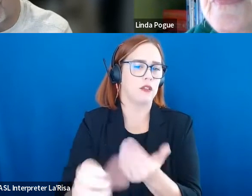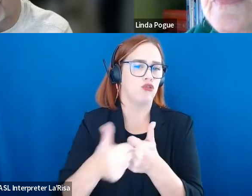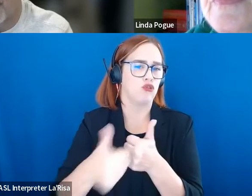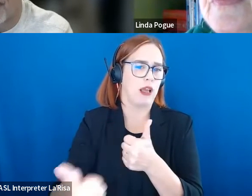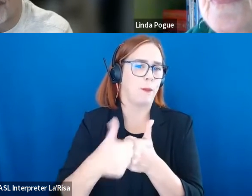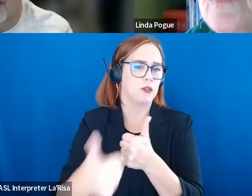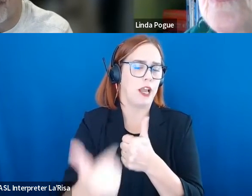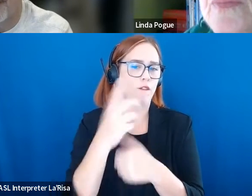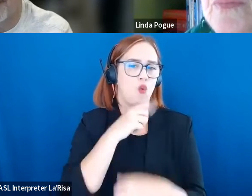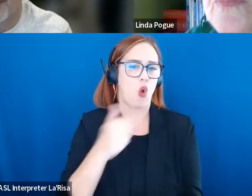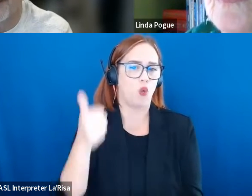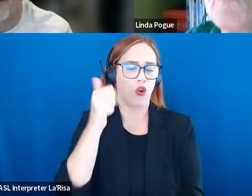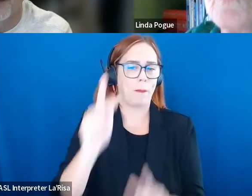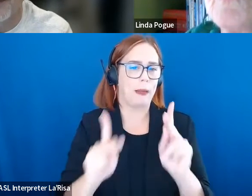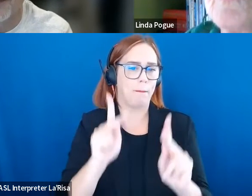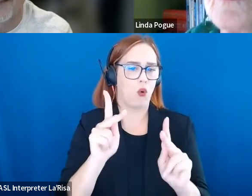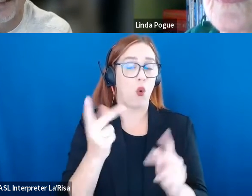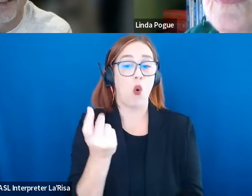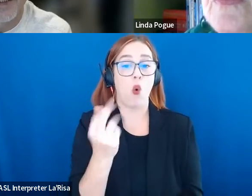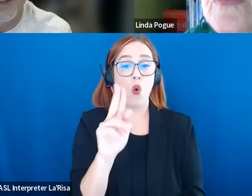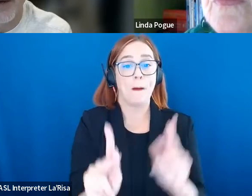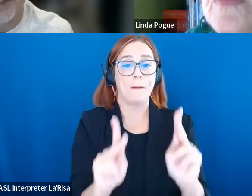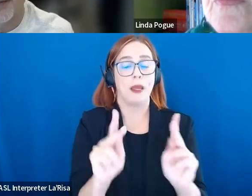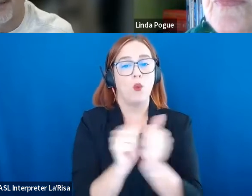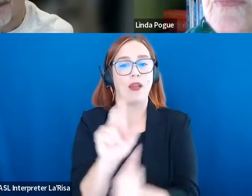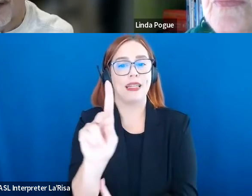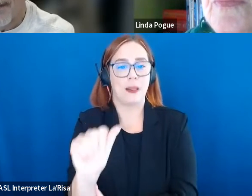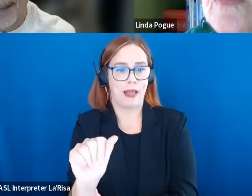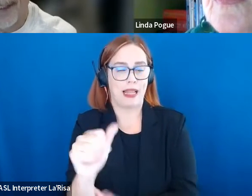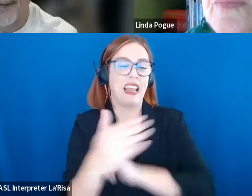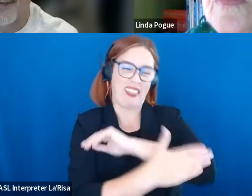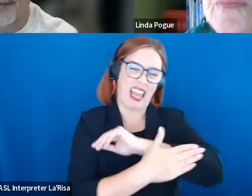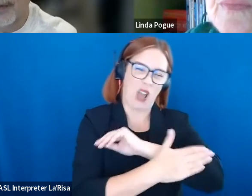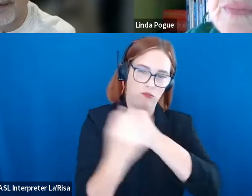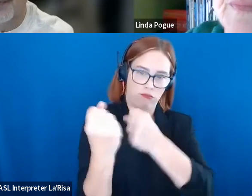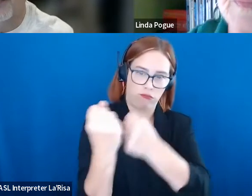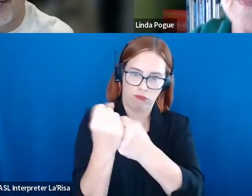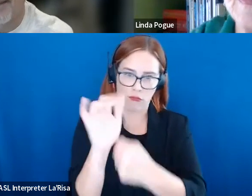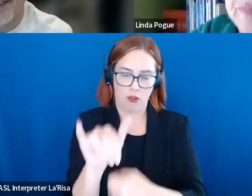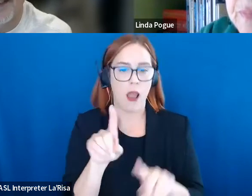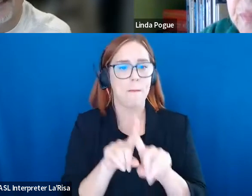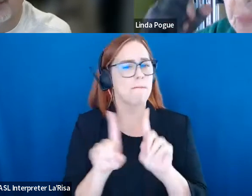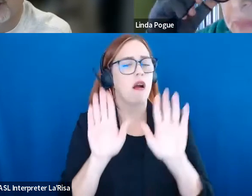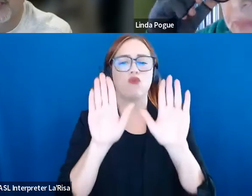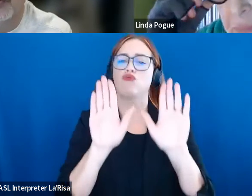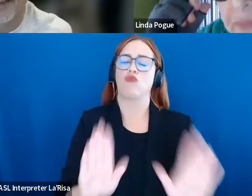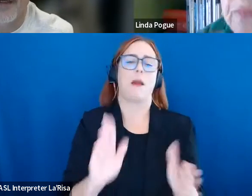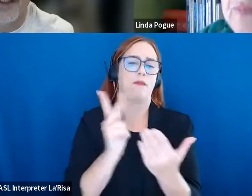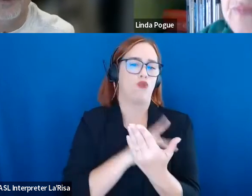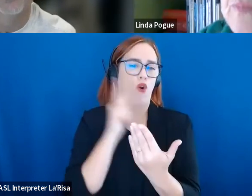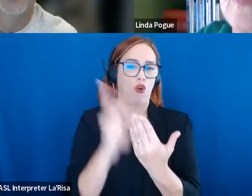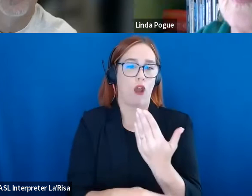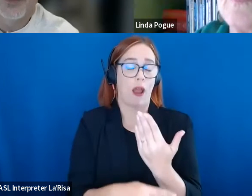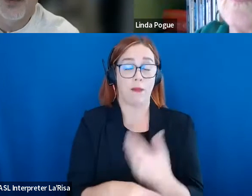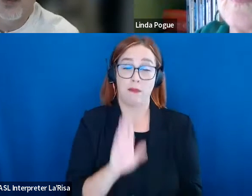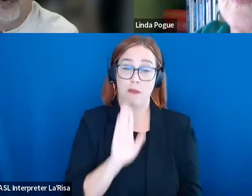transportation for older persons and persons with disabilities that the counties do. But it's such a great program. And in a rural